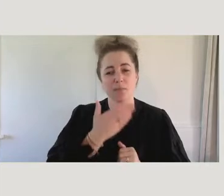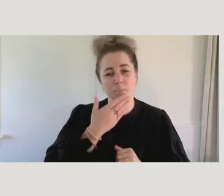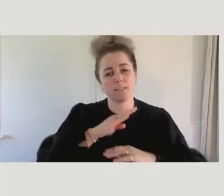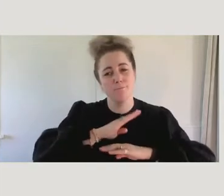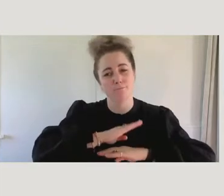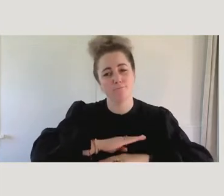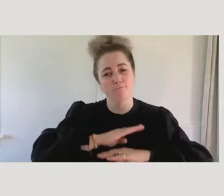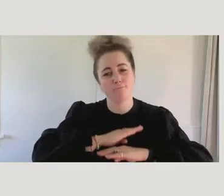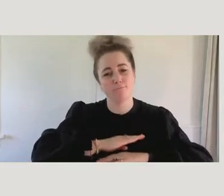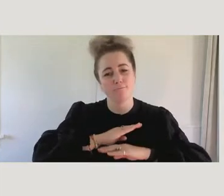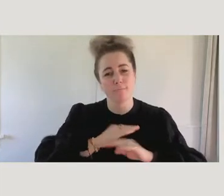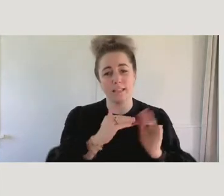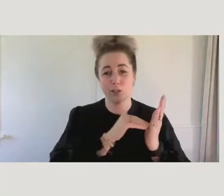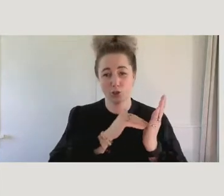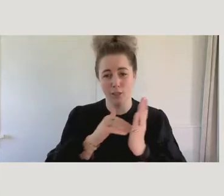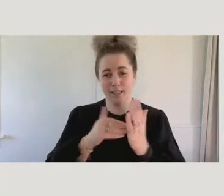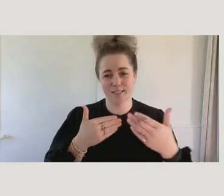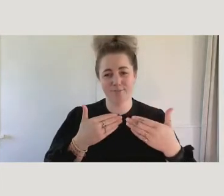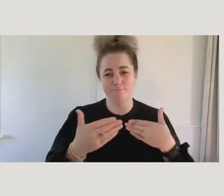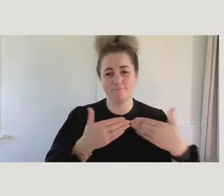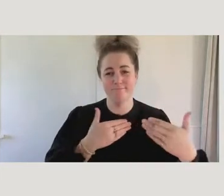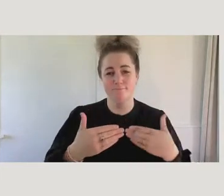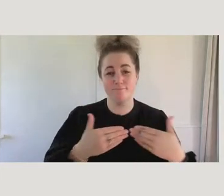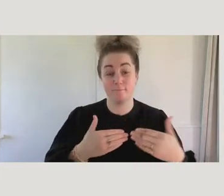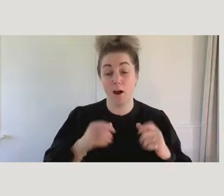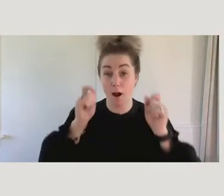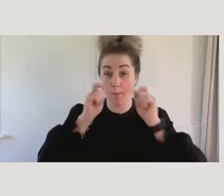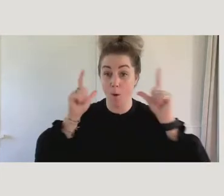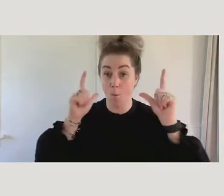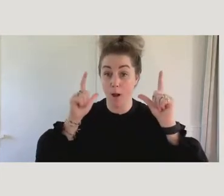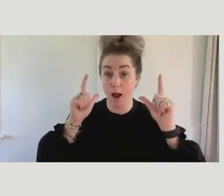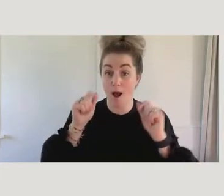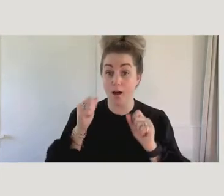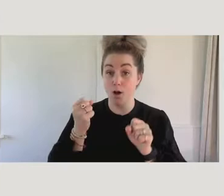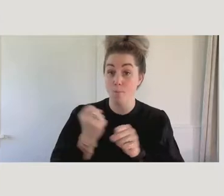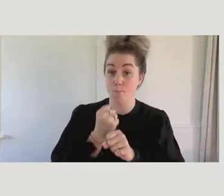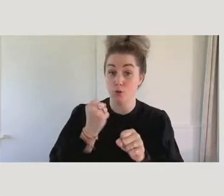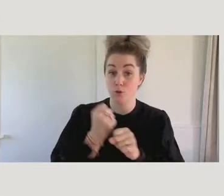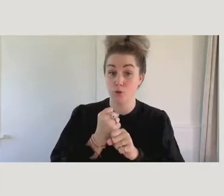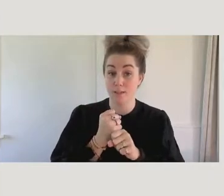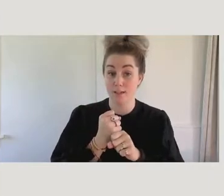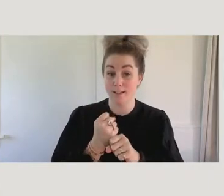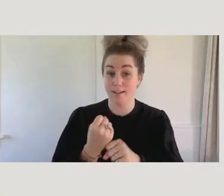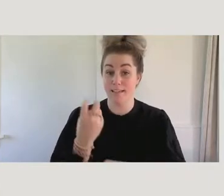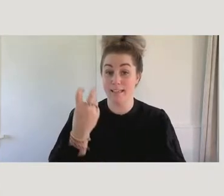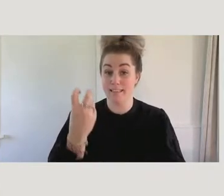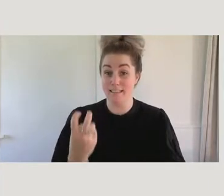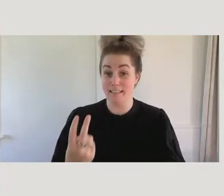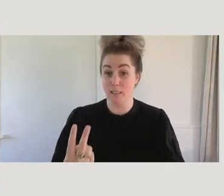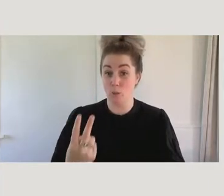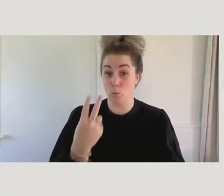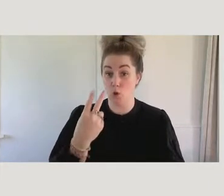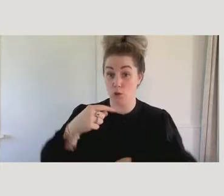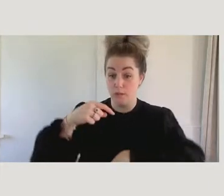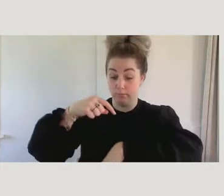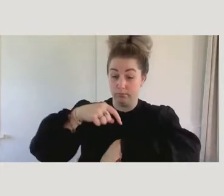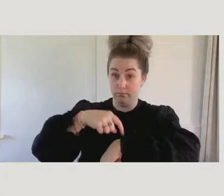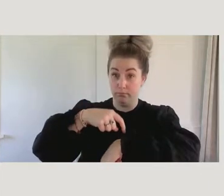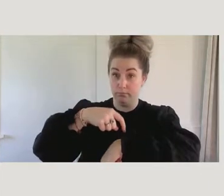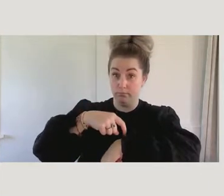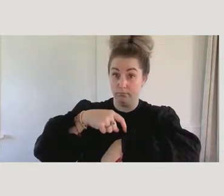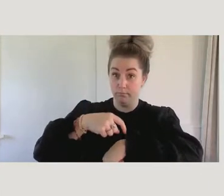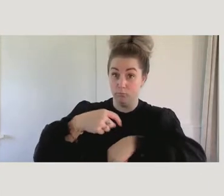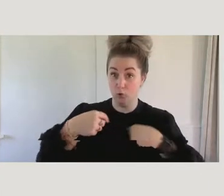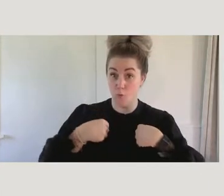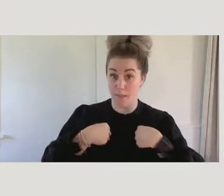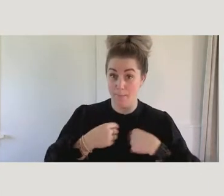because we're going to put a few chairs there I'm mindful that the ultimate producer is sitting in the front row and she's checking the time